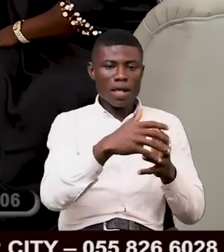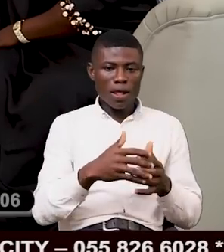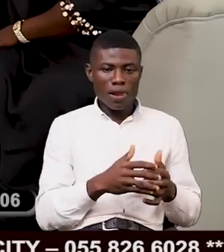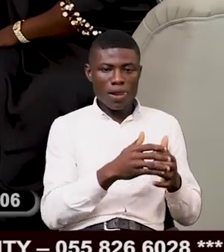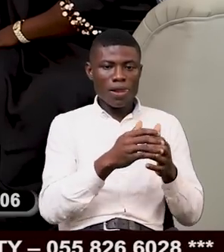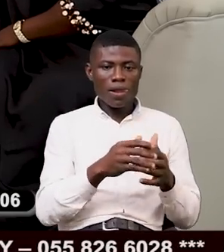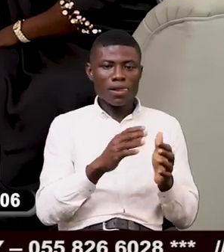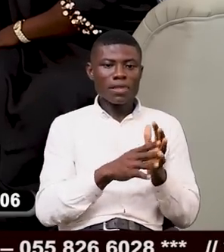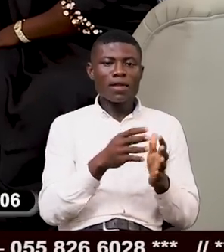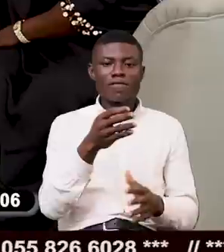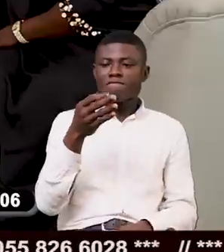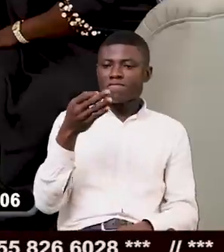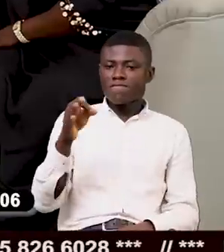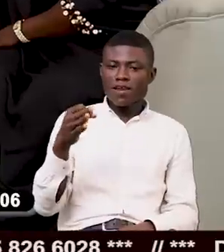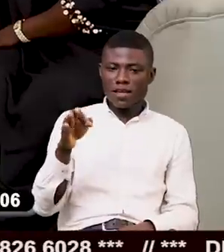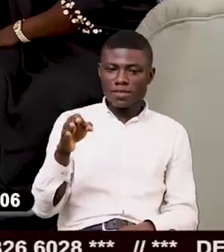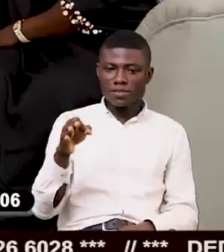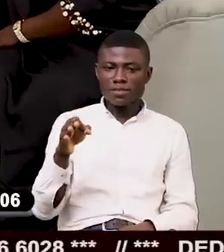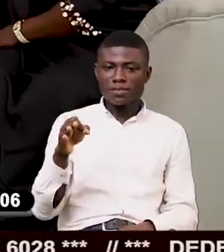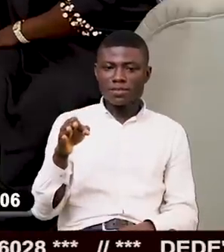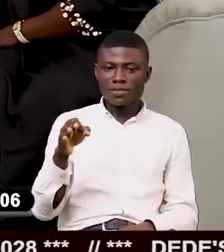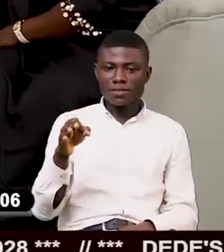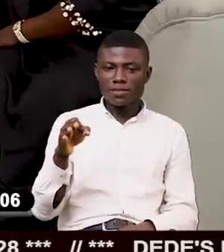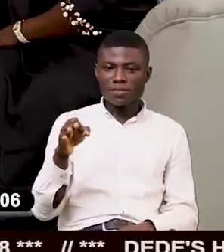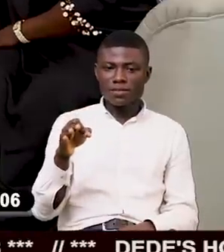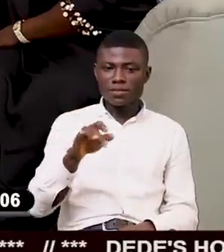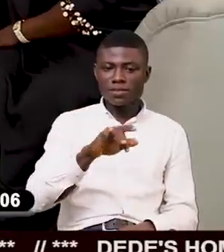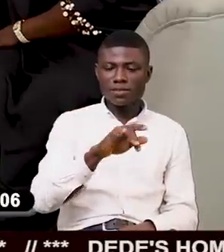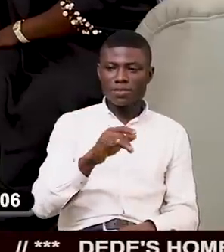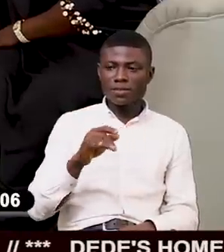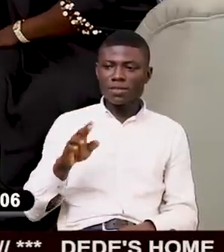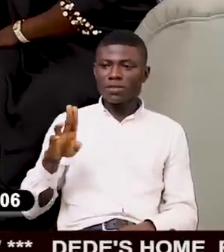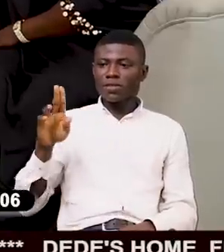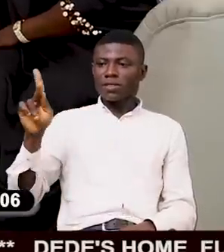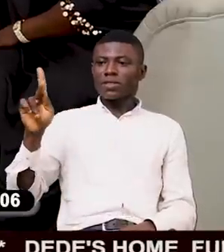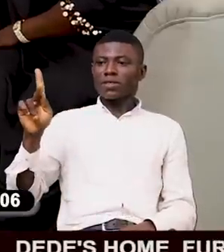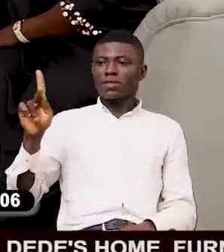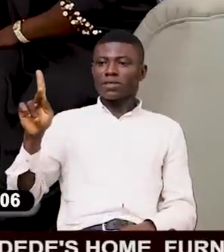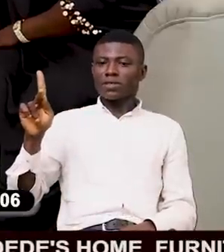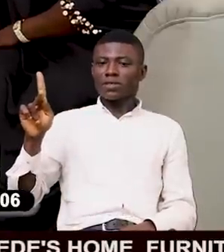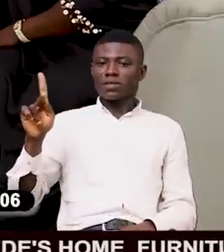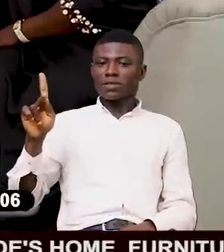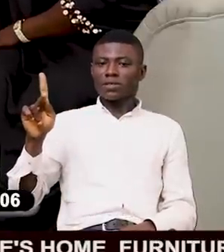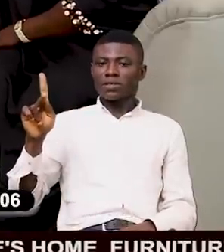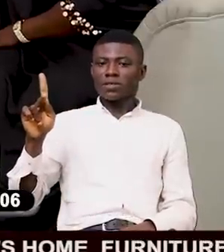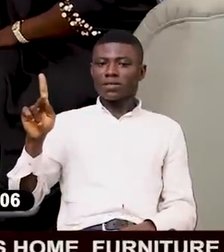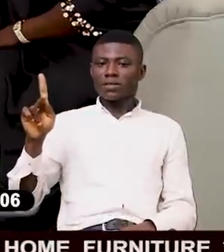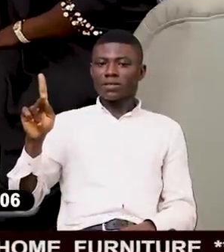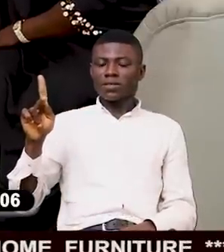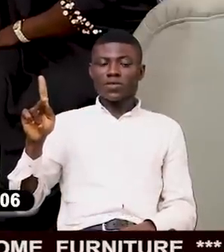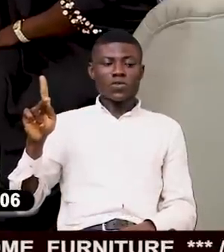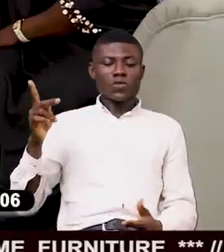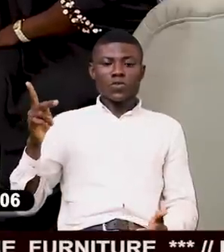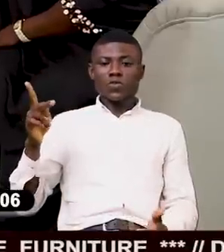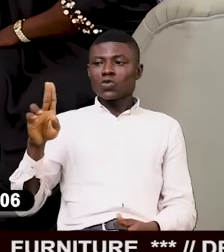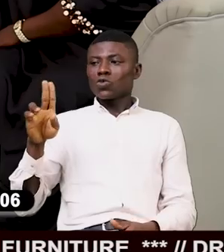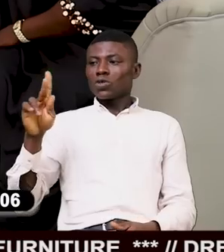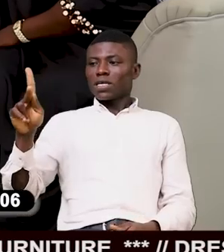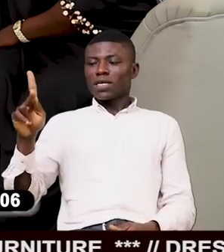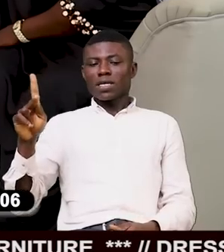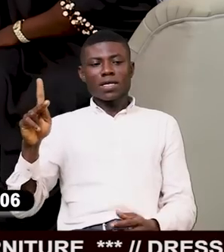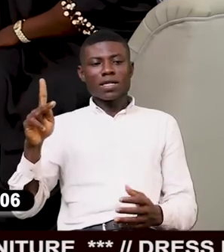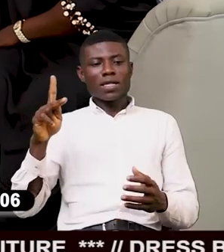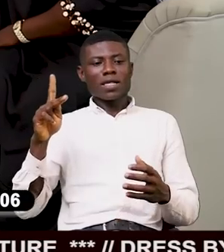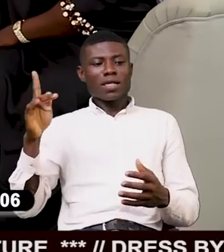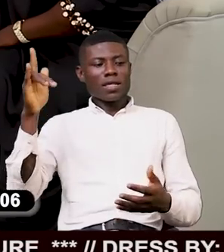mu akọ France okay ha ebi ebi susa connection esa ko Canada okay anti a global tour ankasa it's where